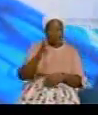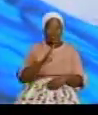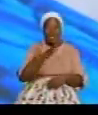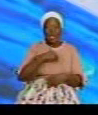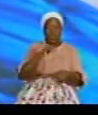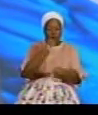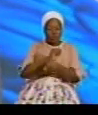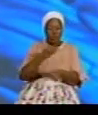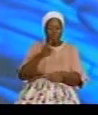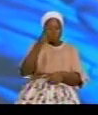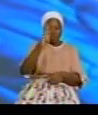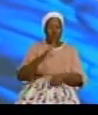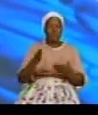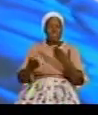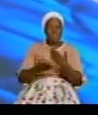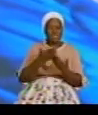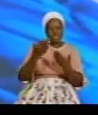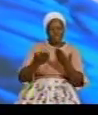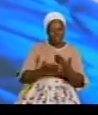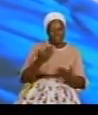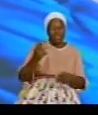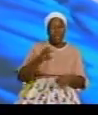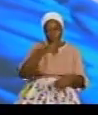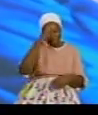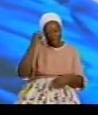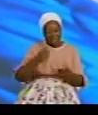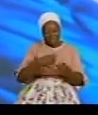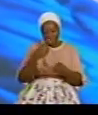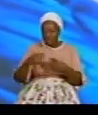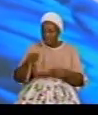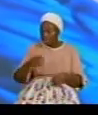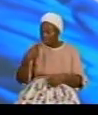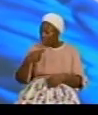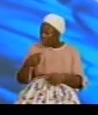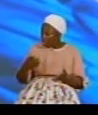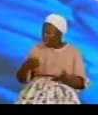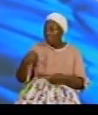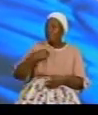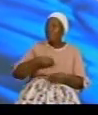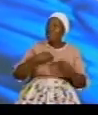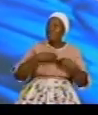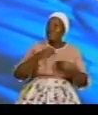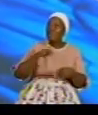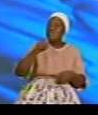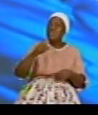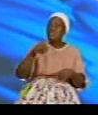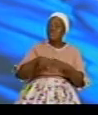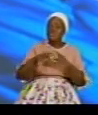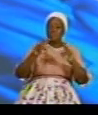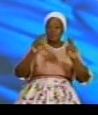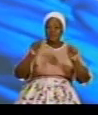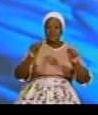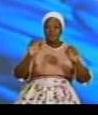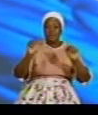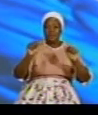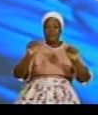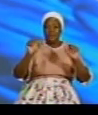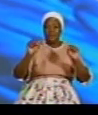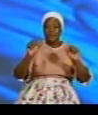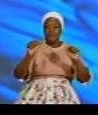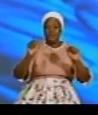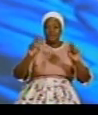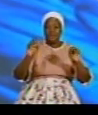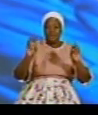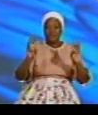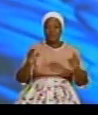easy, because then we can say we have a need in Nasarawa State, we have a need